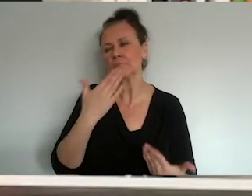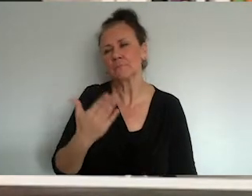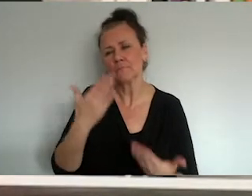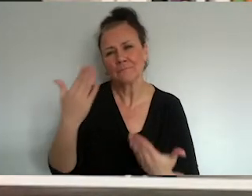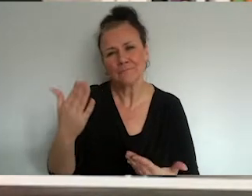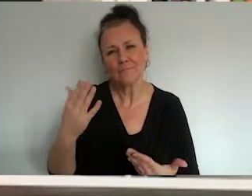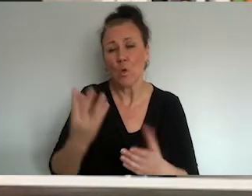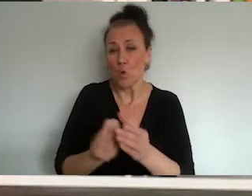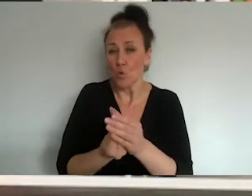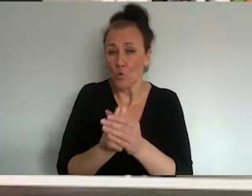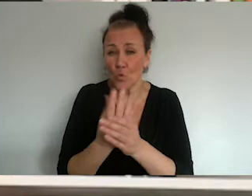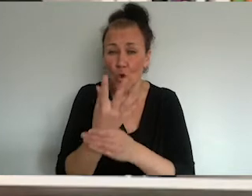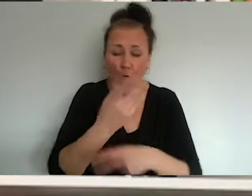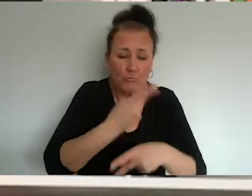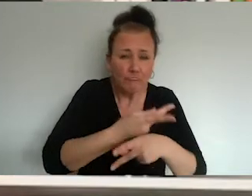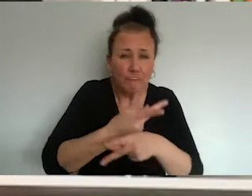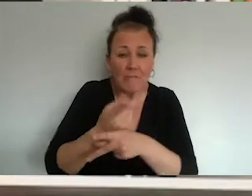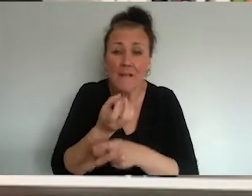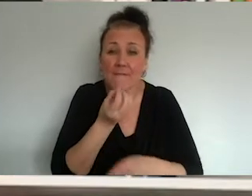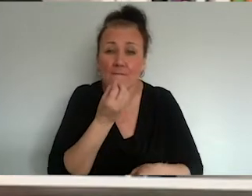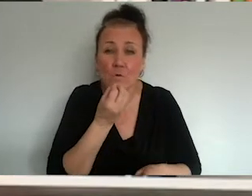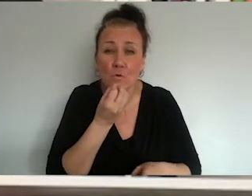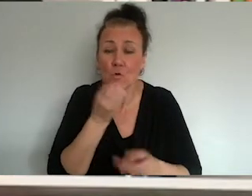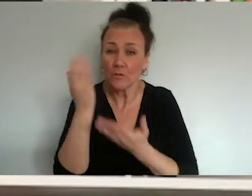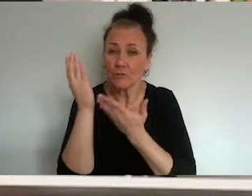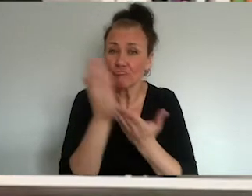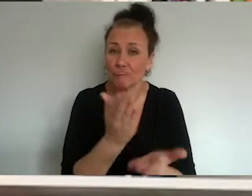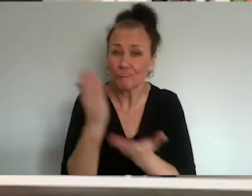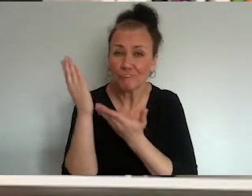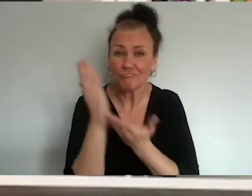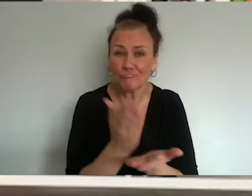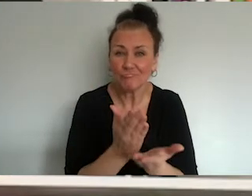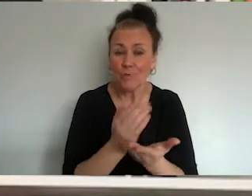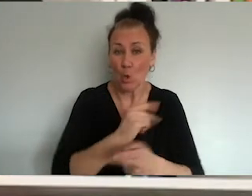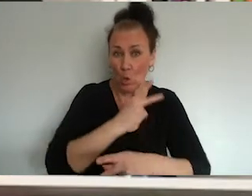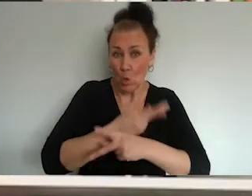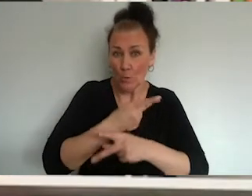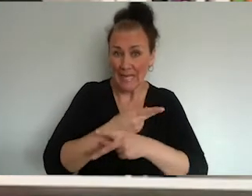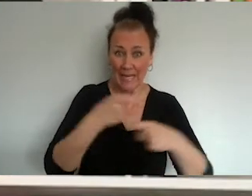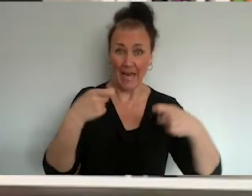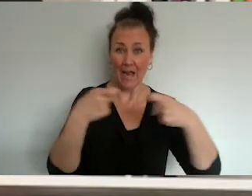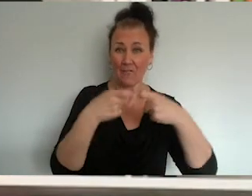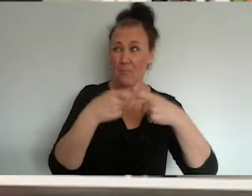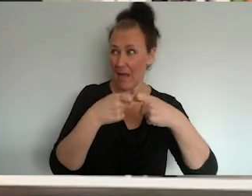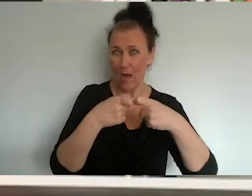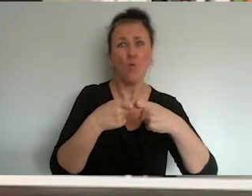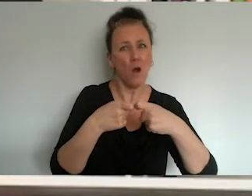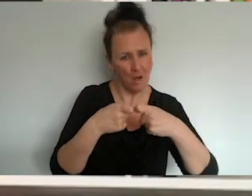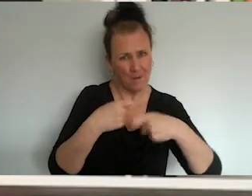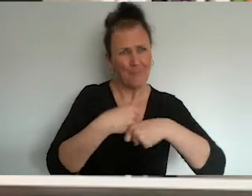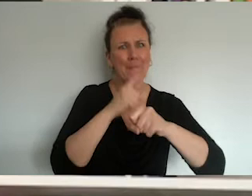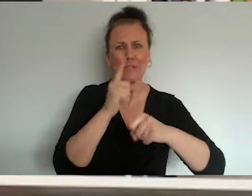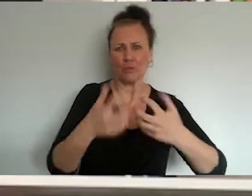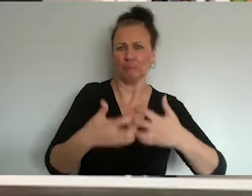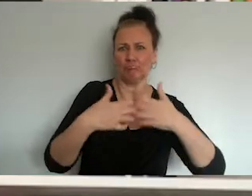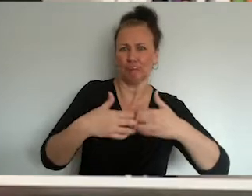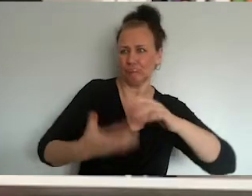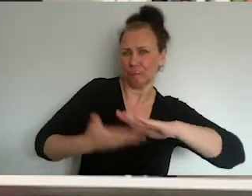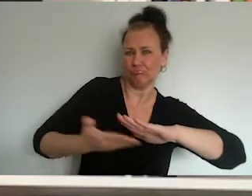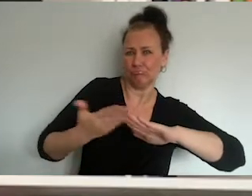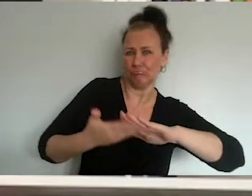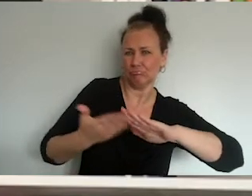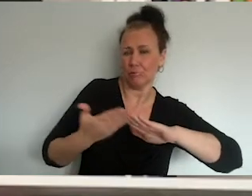grow, transport, and deliver our food, who keep our power grids functioning, who perform so many other